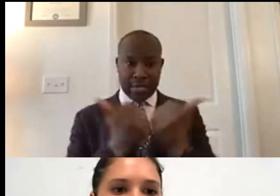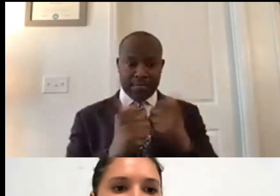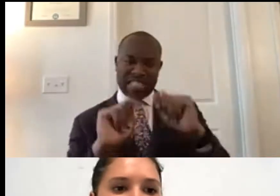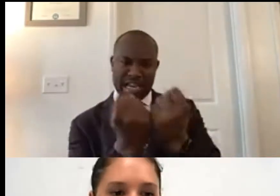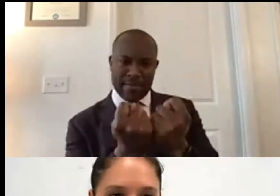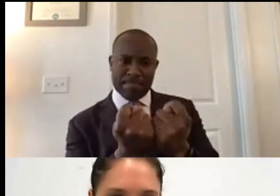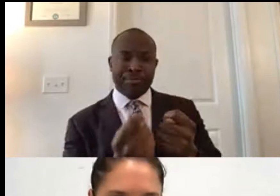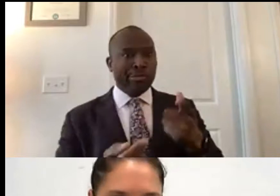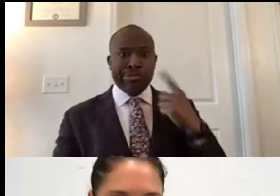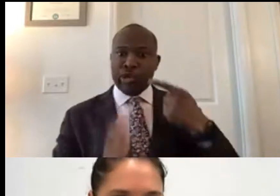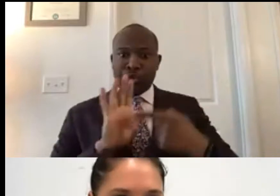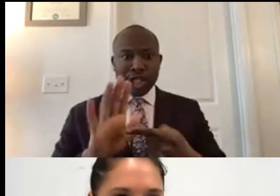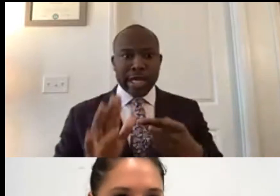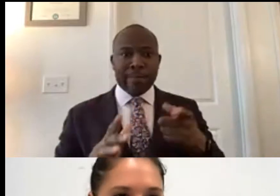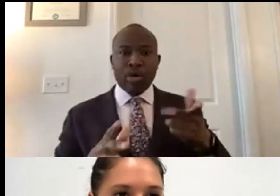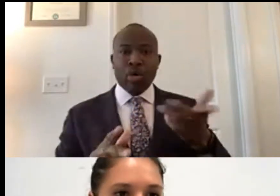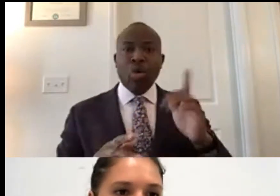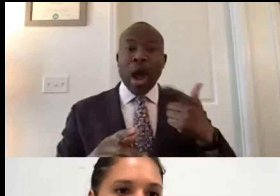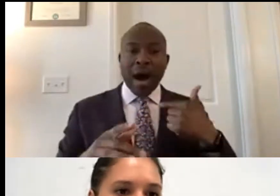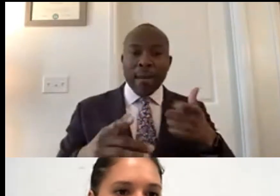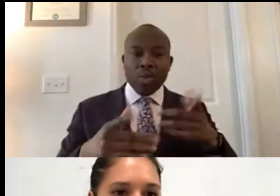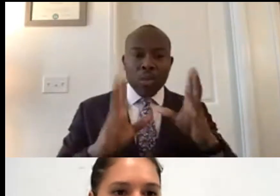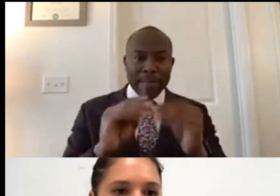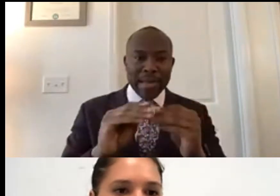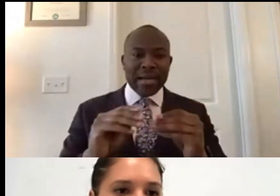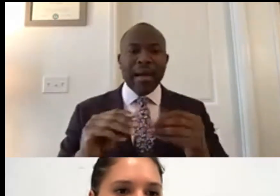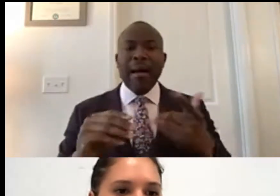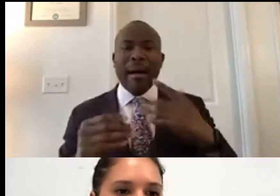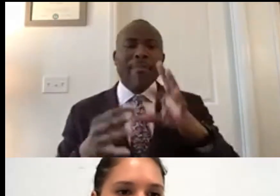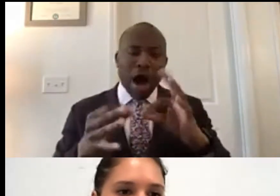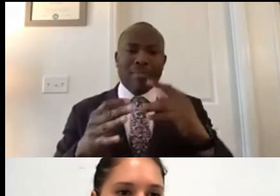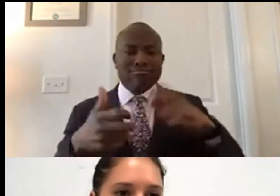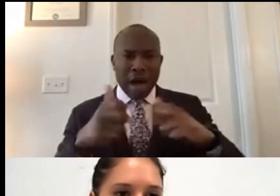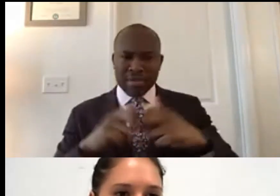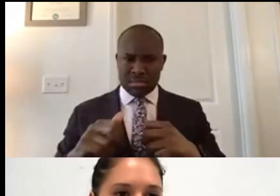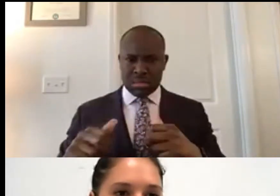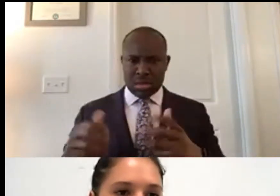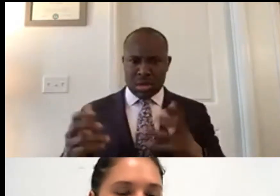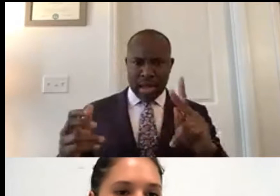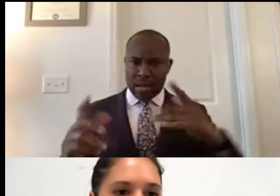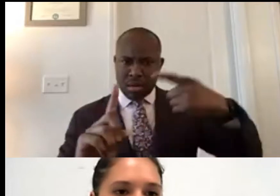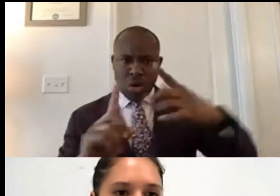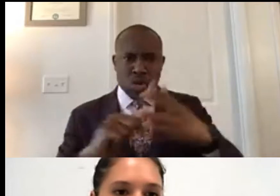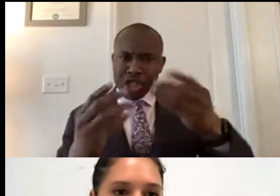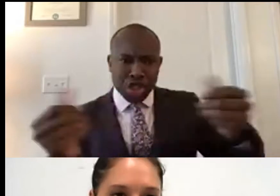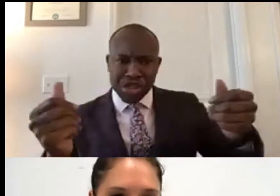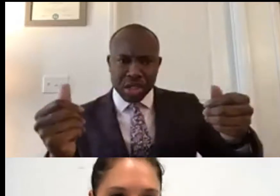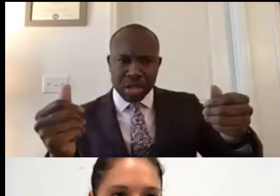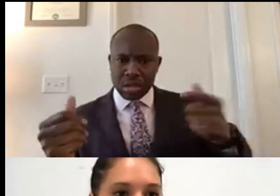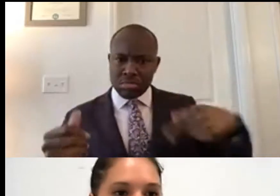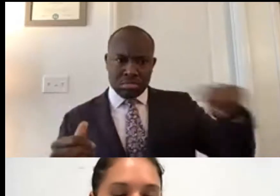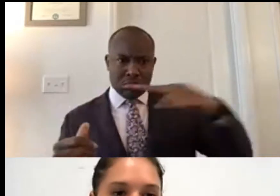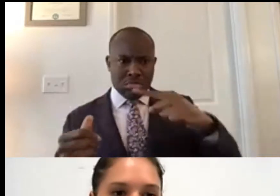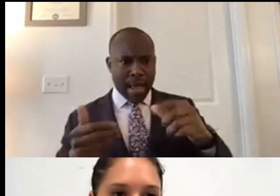a problem-solving team. For example, when we meet, we may bring up an